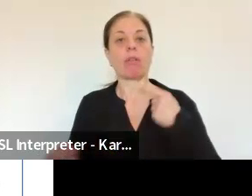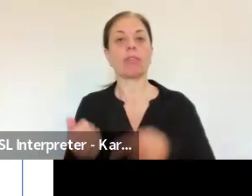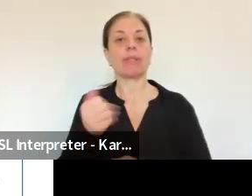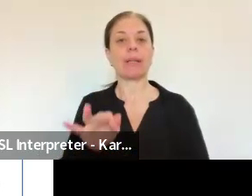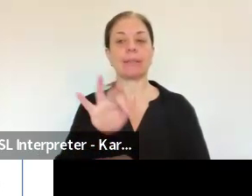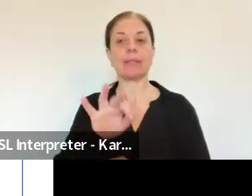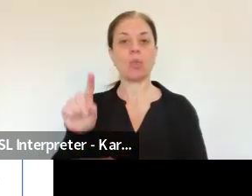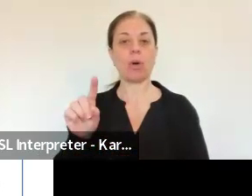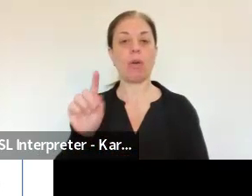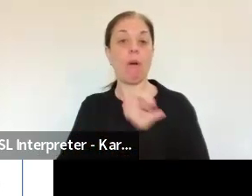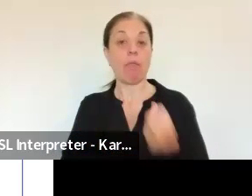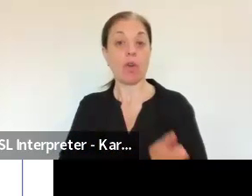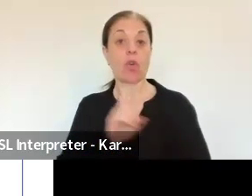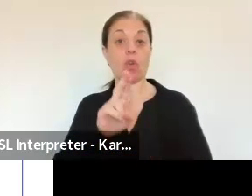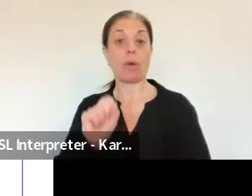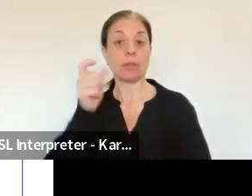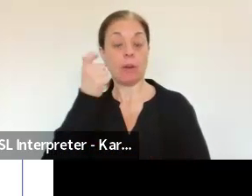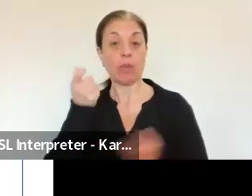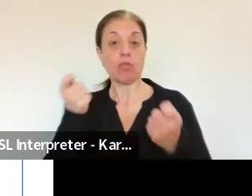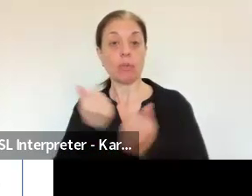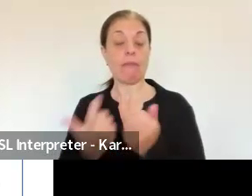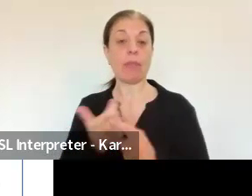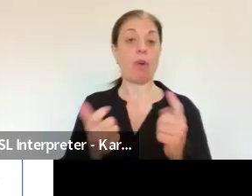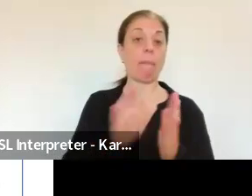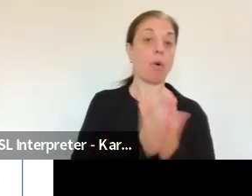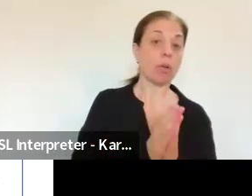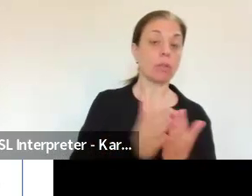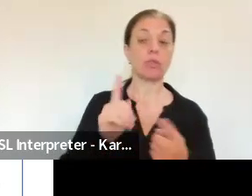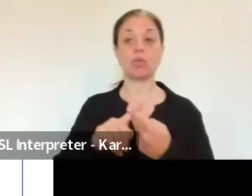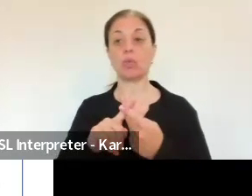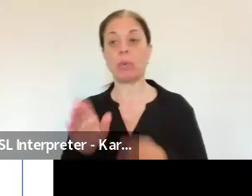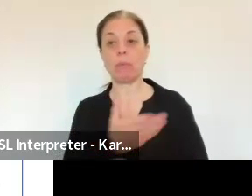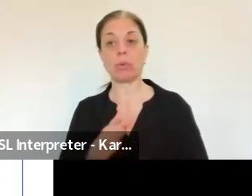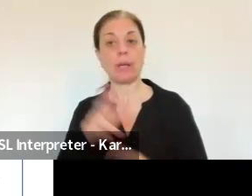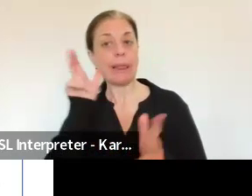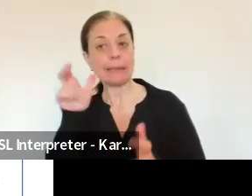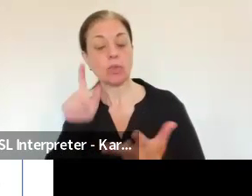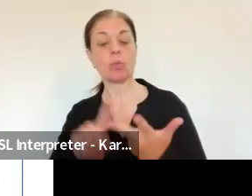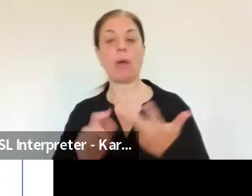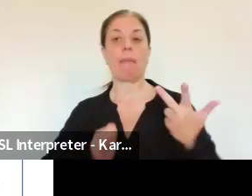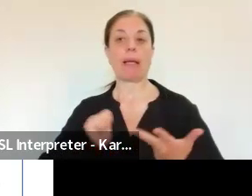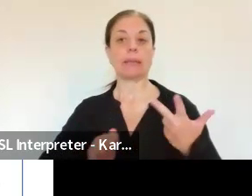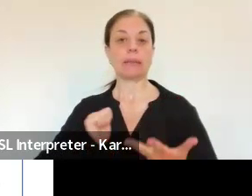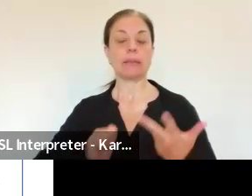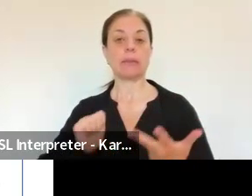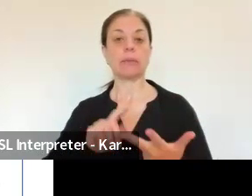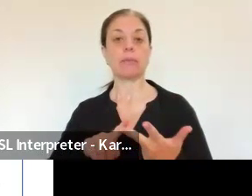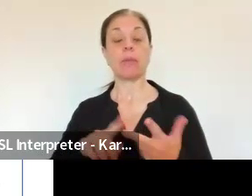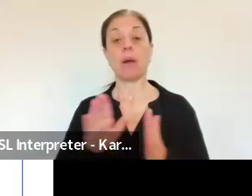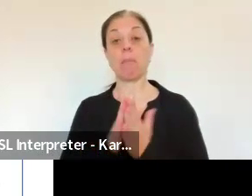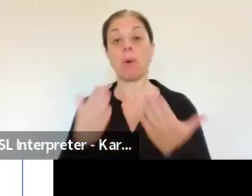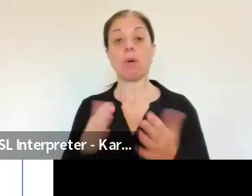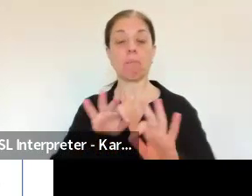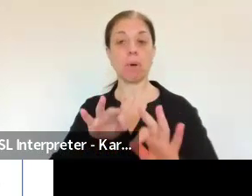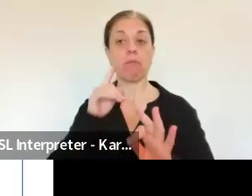the authoritarian US government controls everything from books people read to the music they listen to what plays are performed. This book is